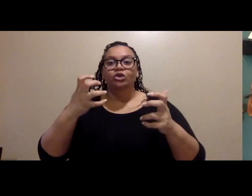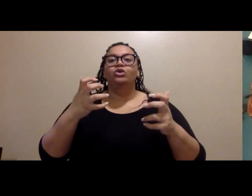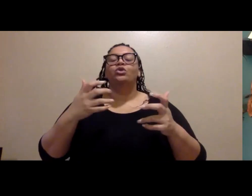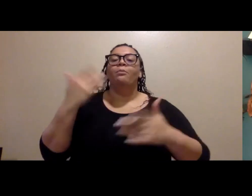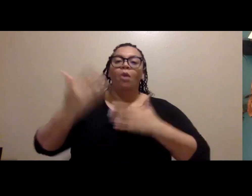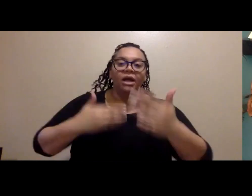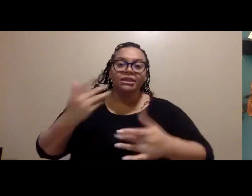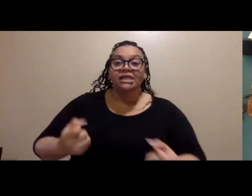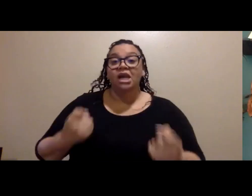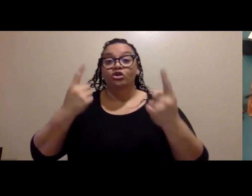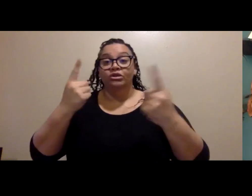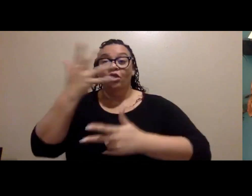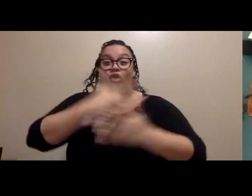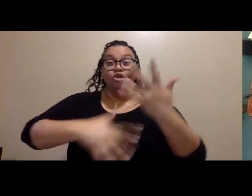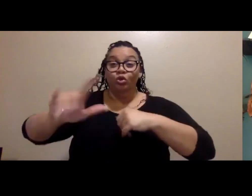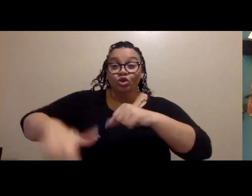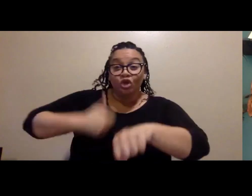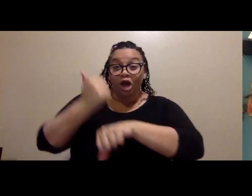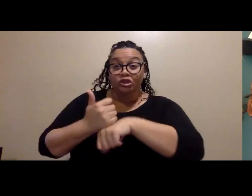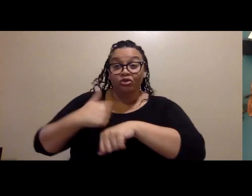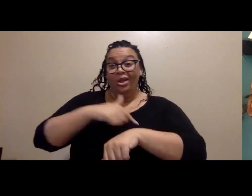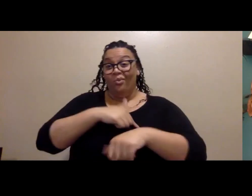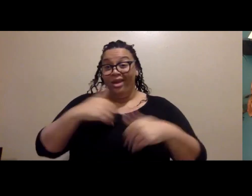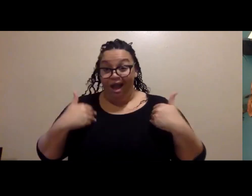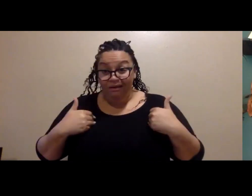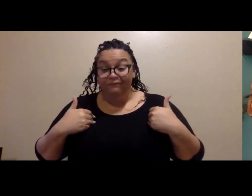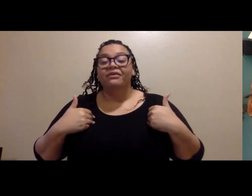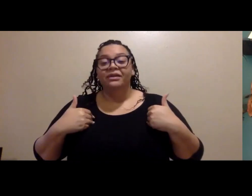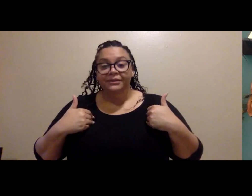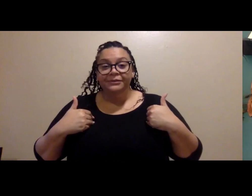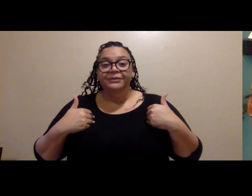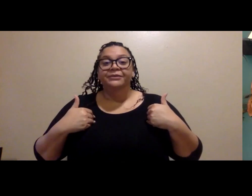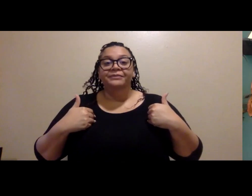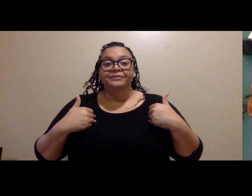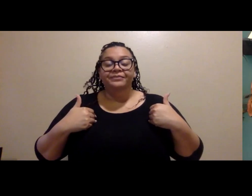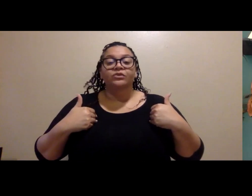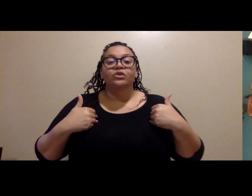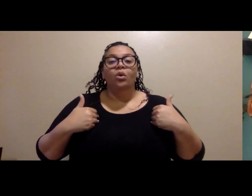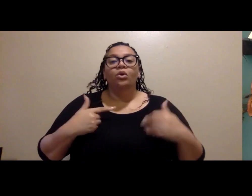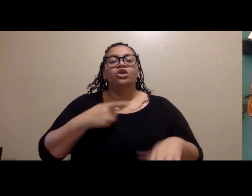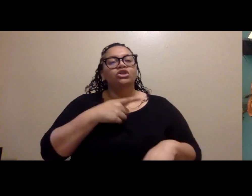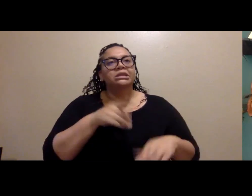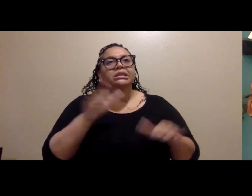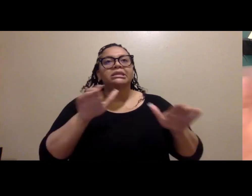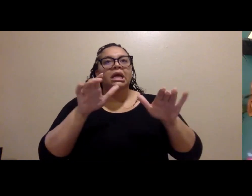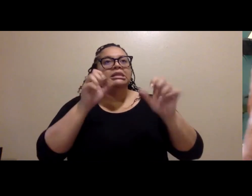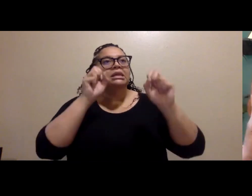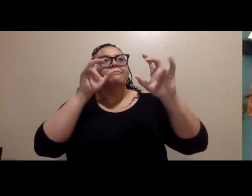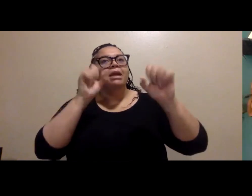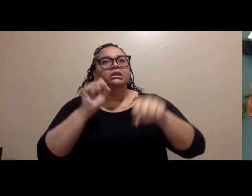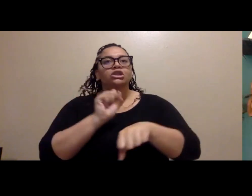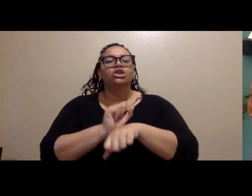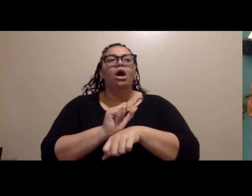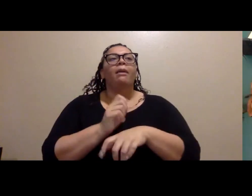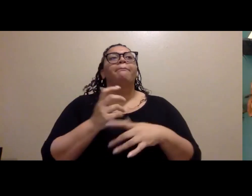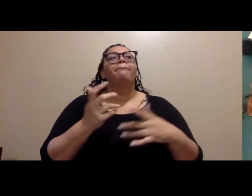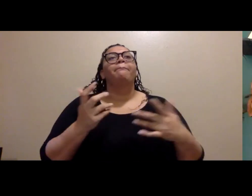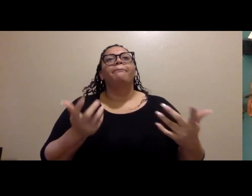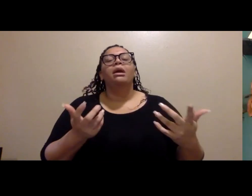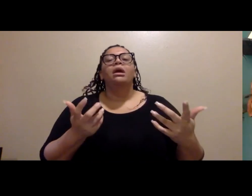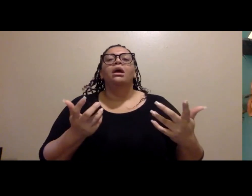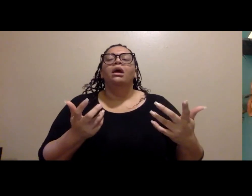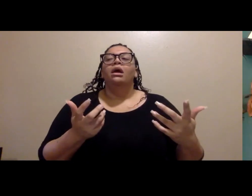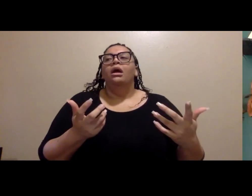of the social constructs that happen. But Finley, like she does a really good job, and she does talks too, but she does a really good